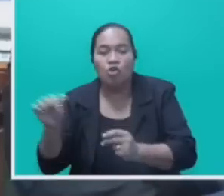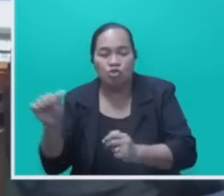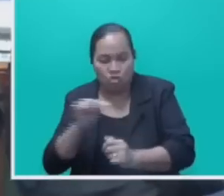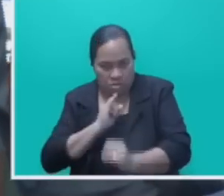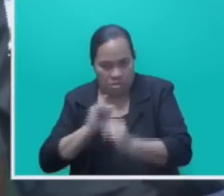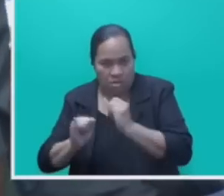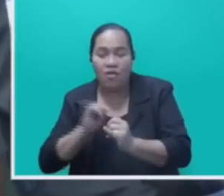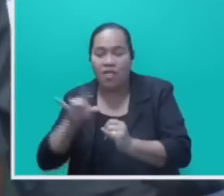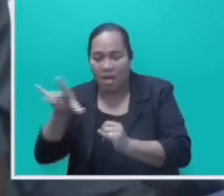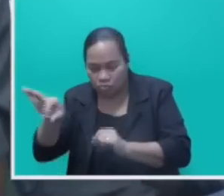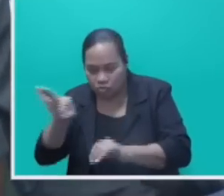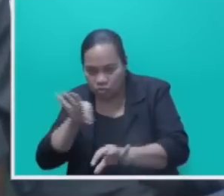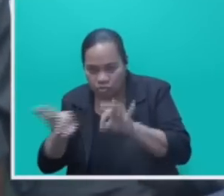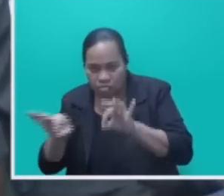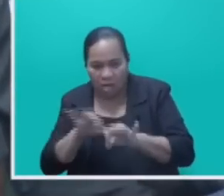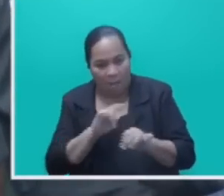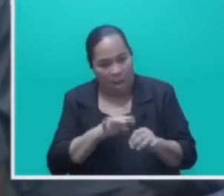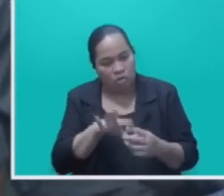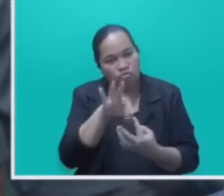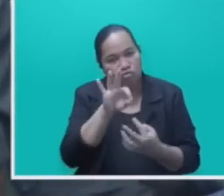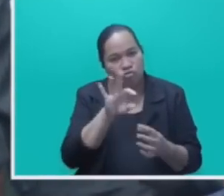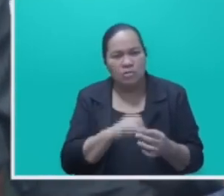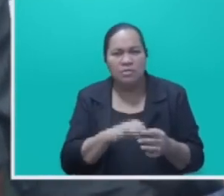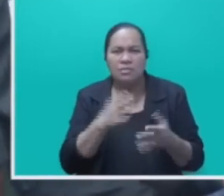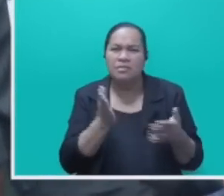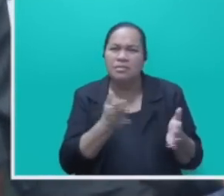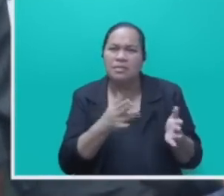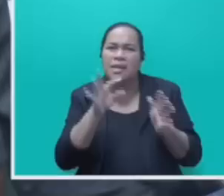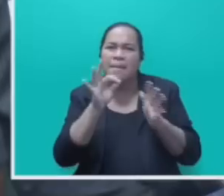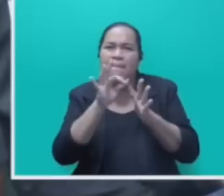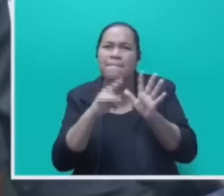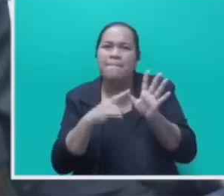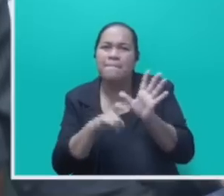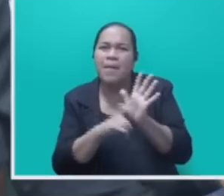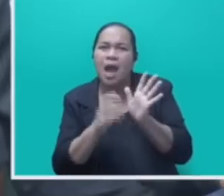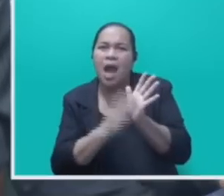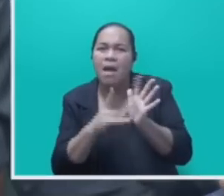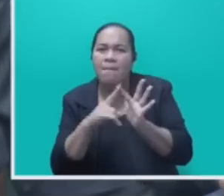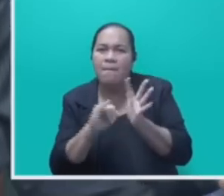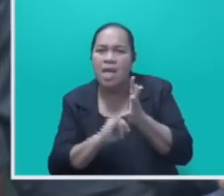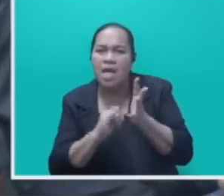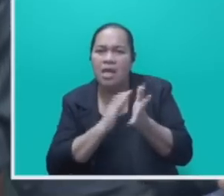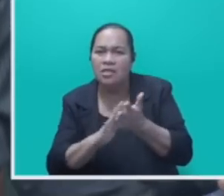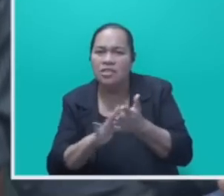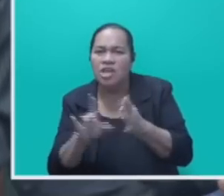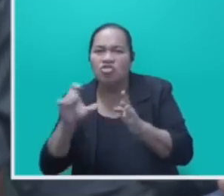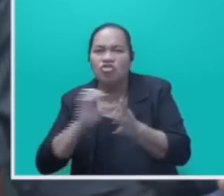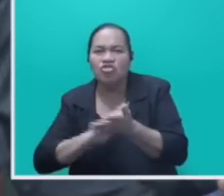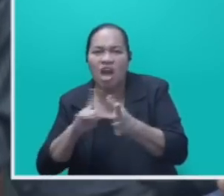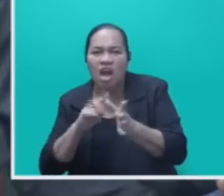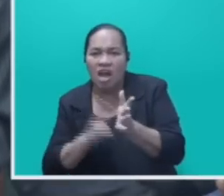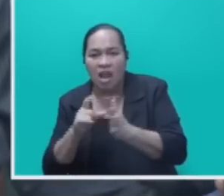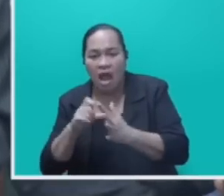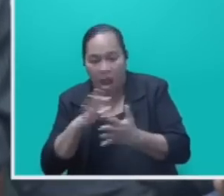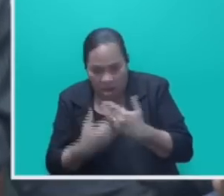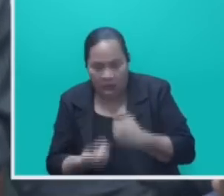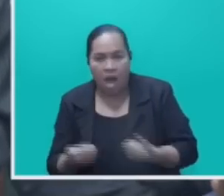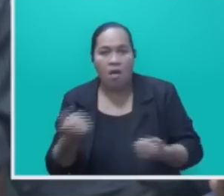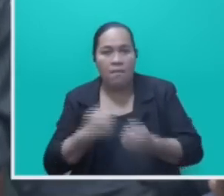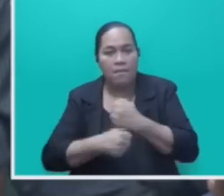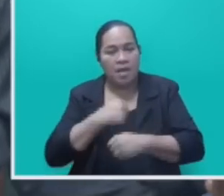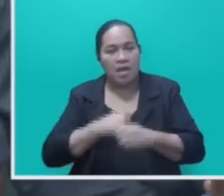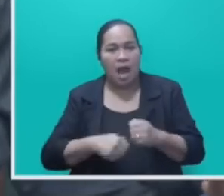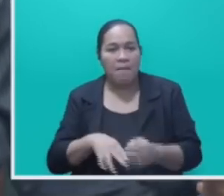undertaken. From S. Chang, who we understand failed twice to be appointed by the previous PSC, who is now PS or